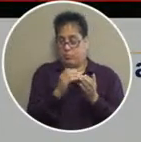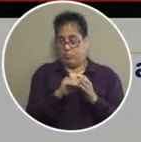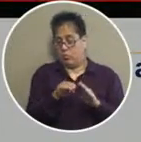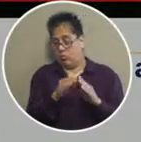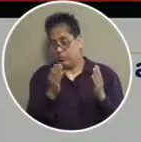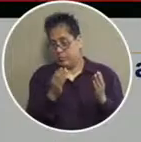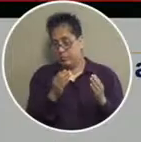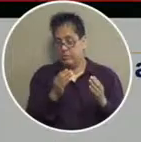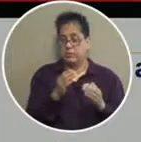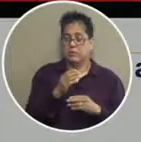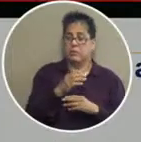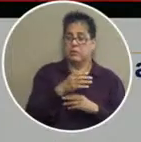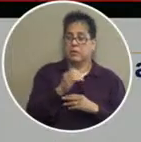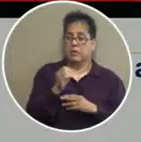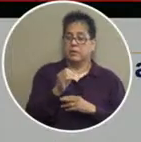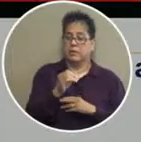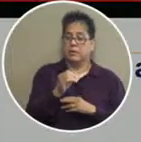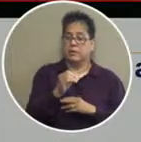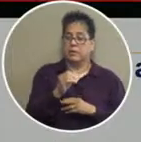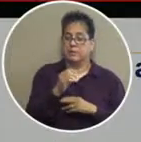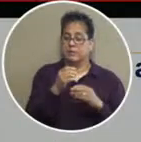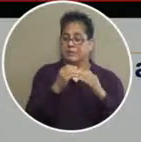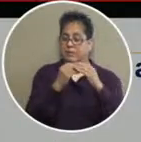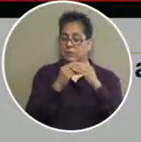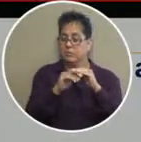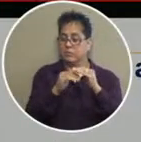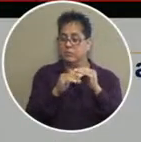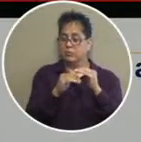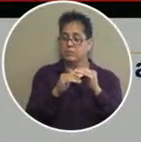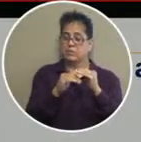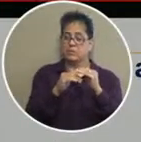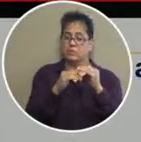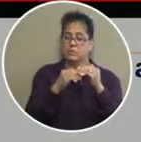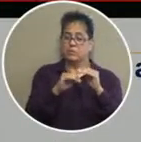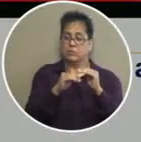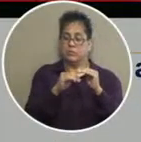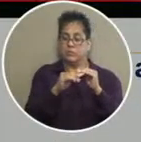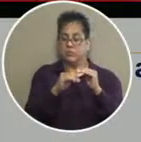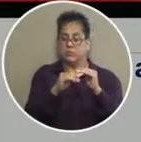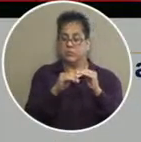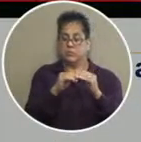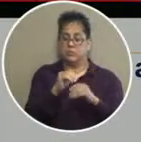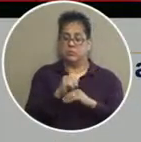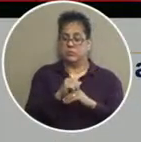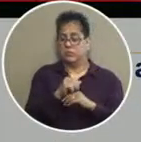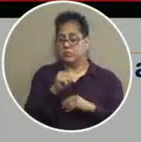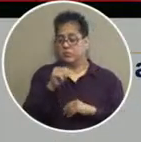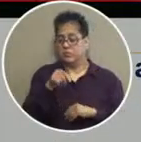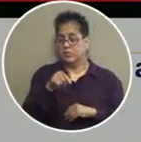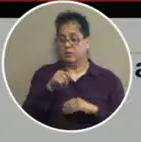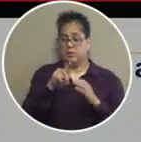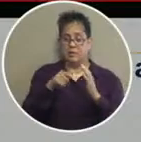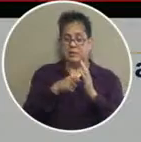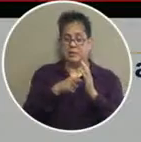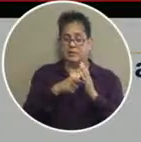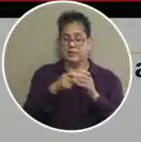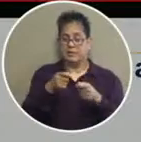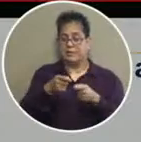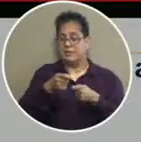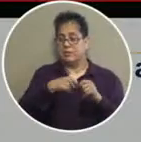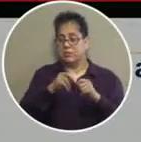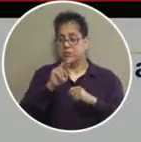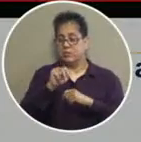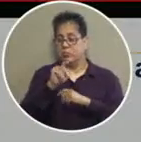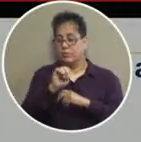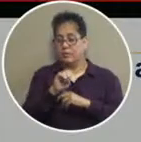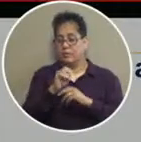fully reopens and the restrictions being placed by the feds at the bridges, this exchange rate, since